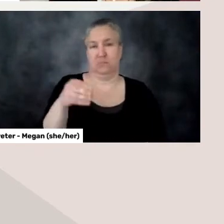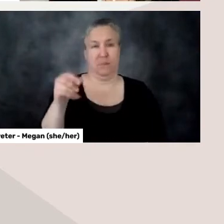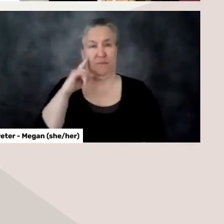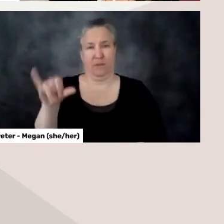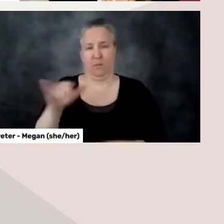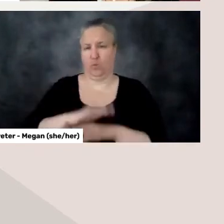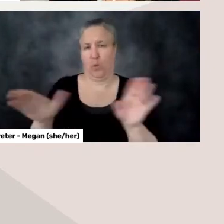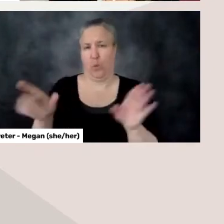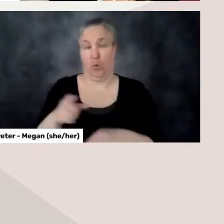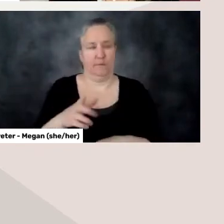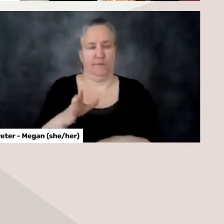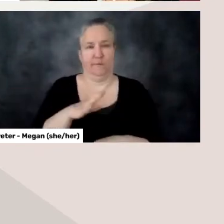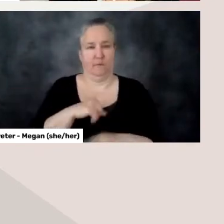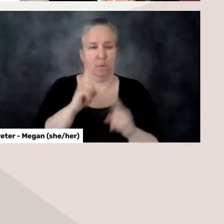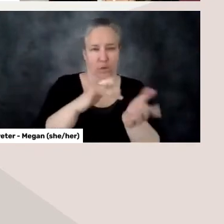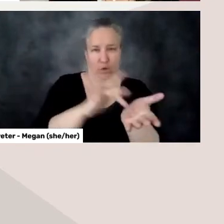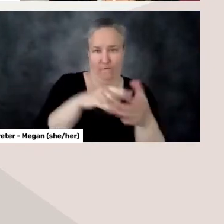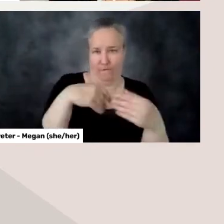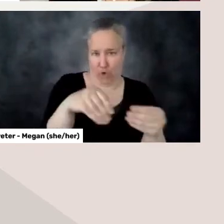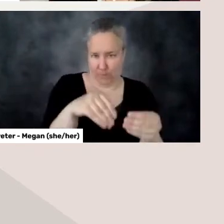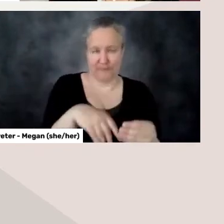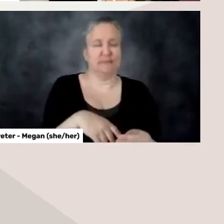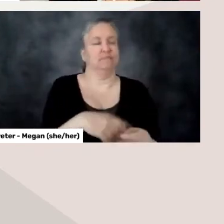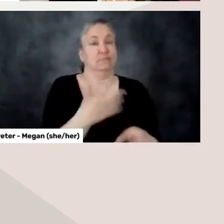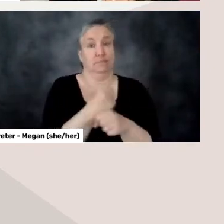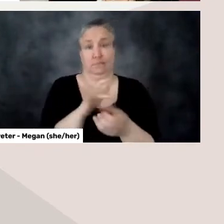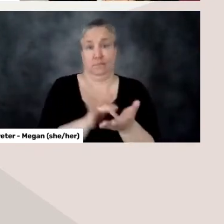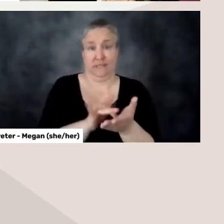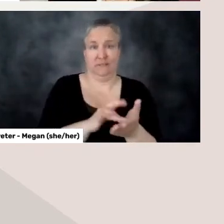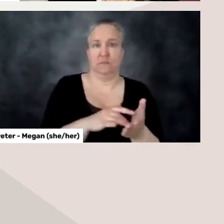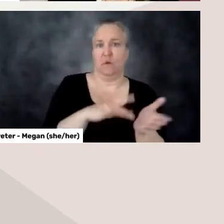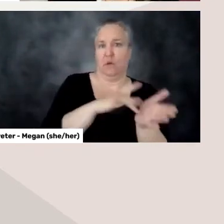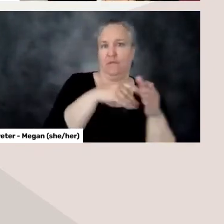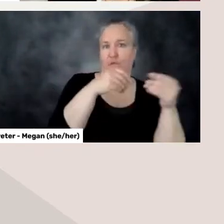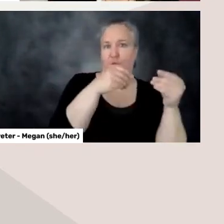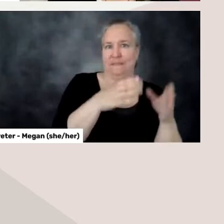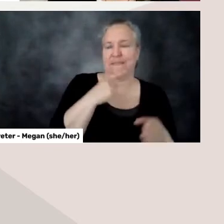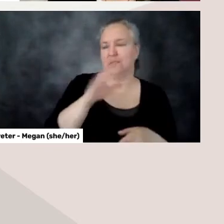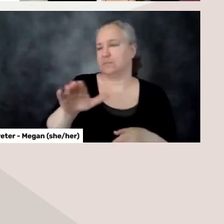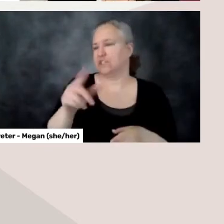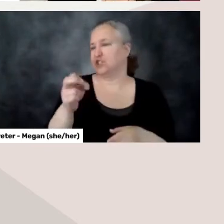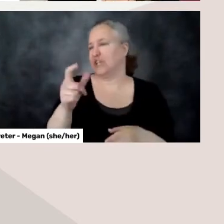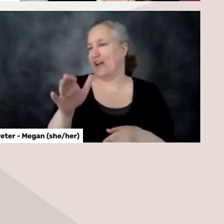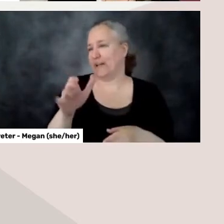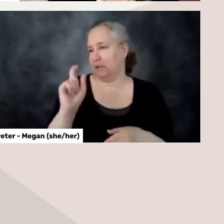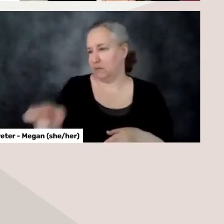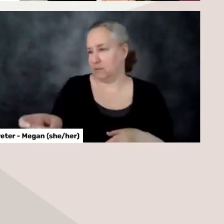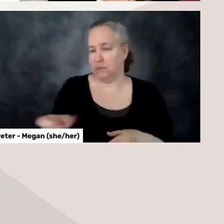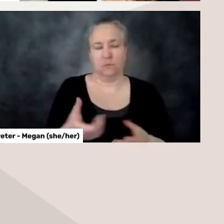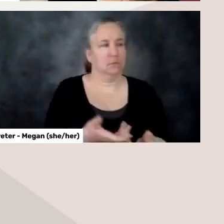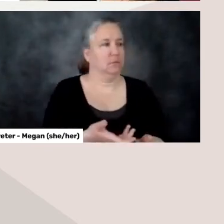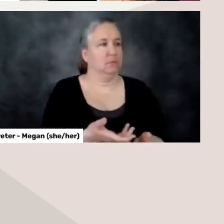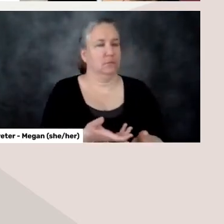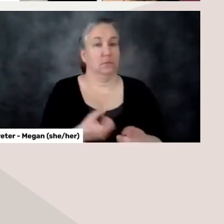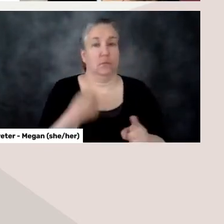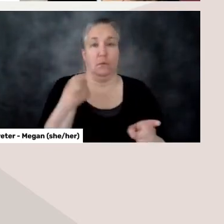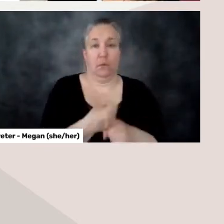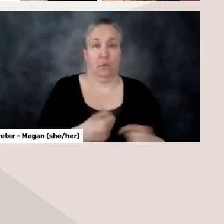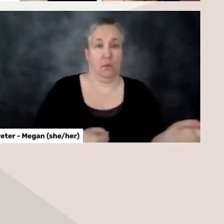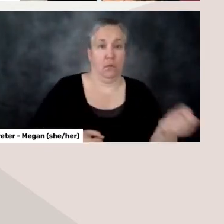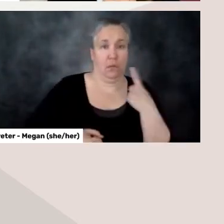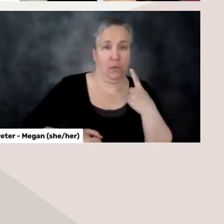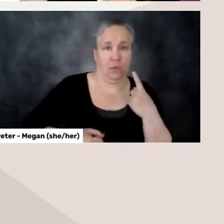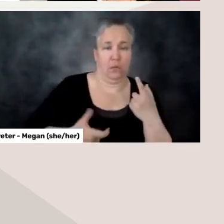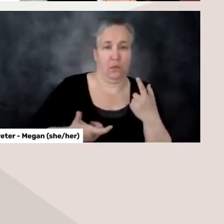brand name. So she went to the pharmacy to pick up the medication, and the pharmacist said, you're getting the generic. And all of a sudden she took the generic and she